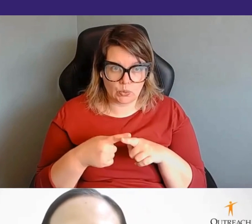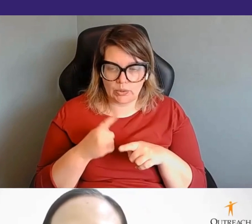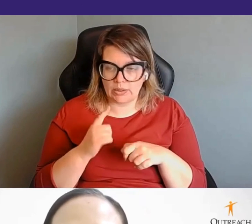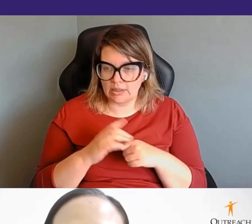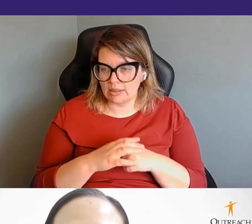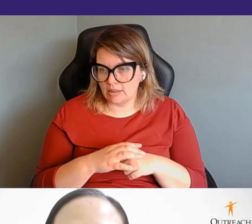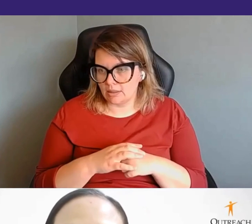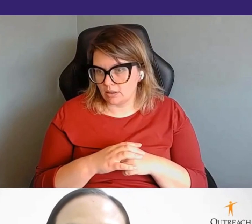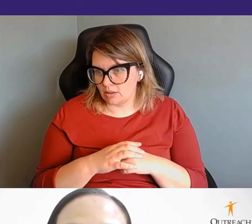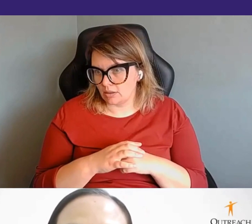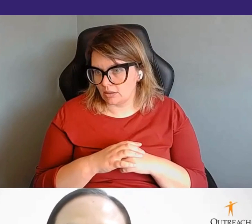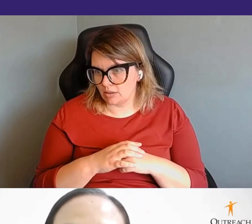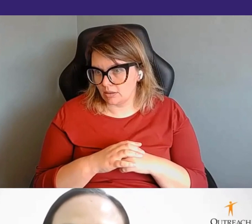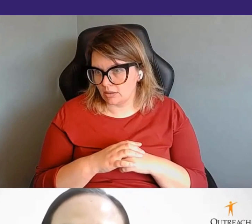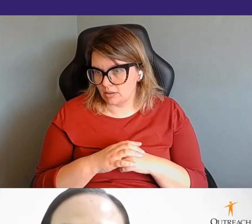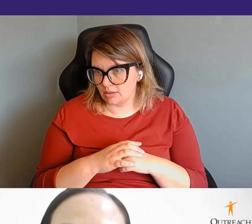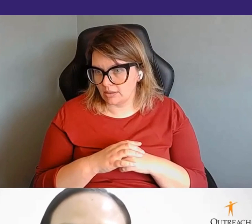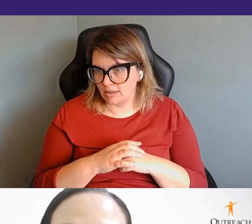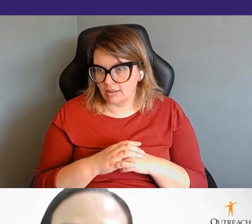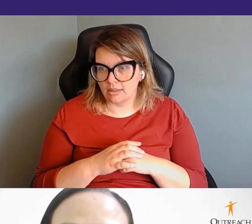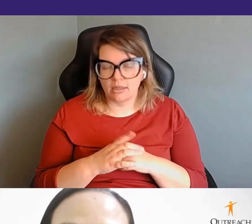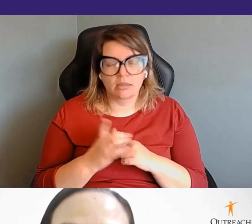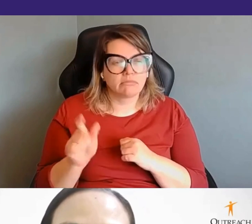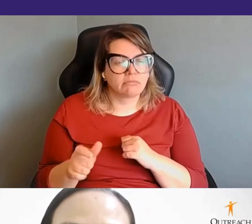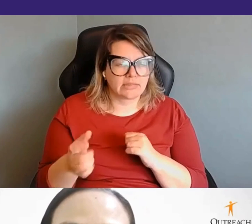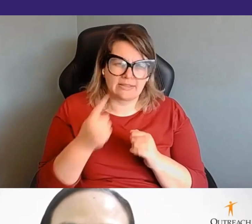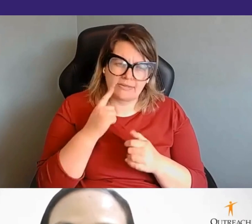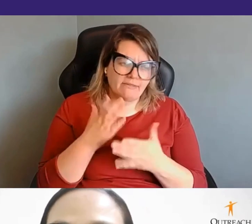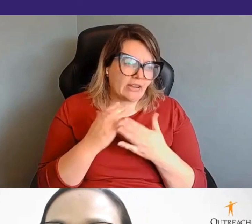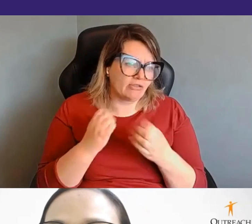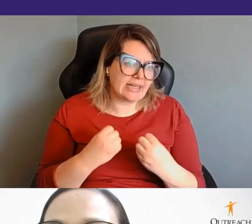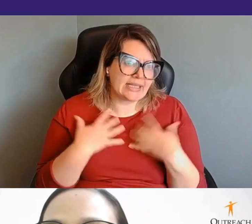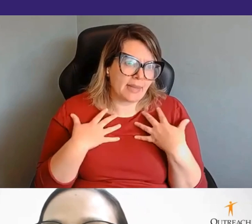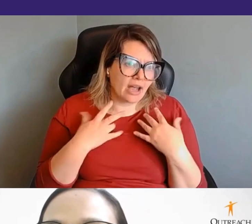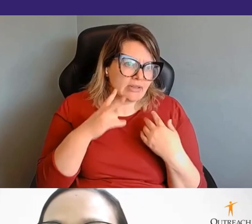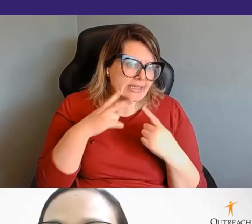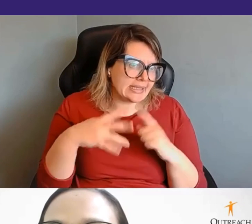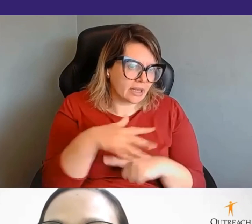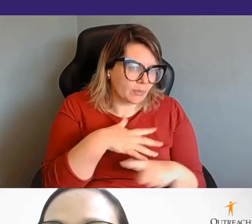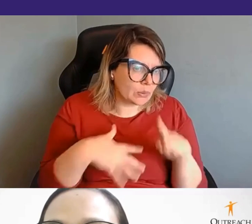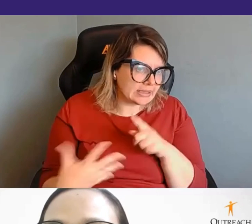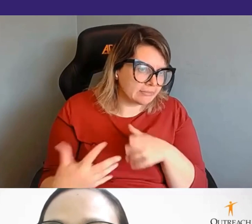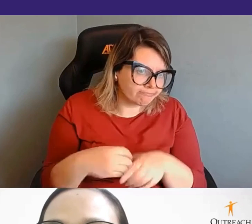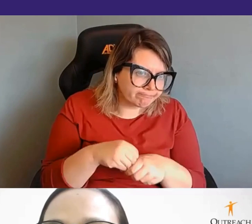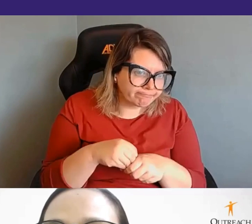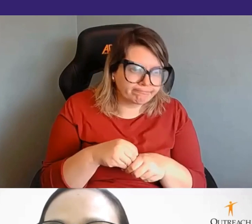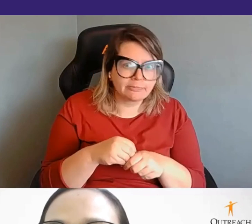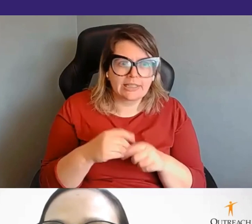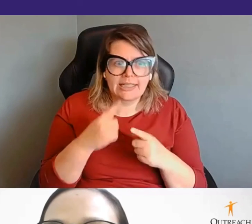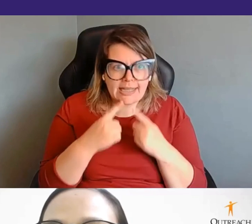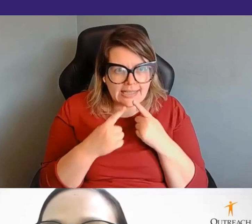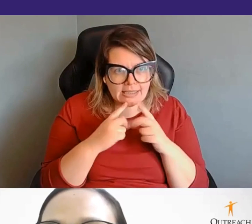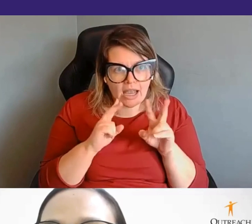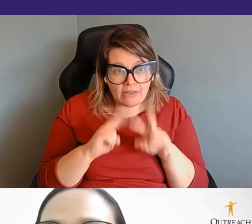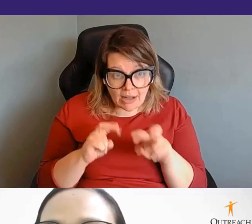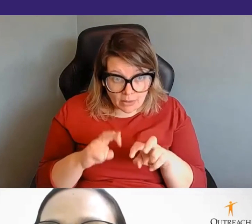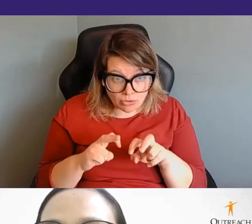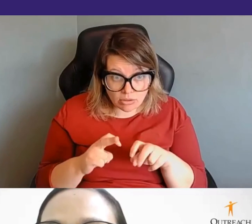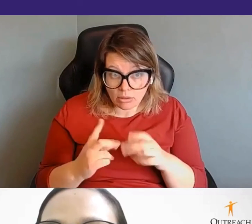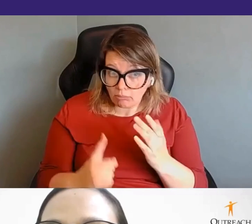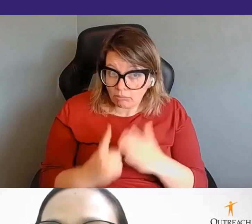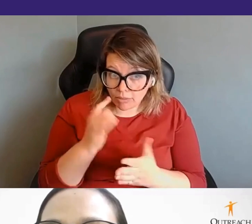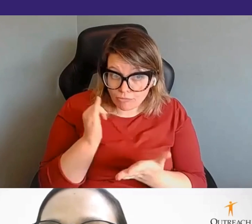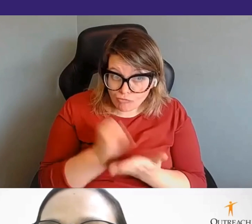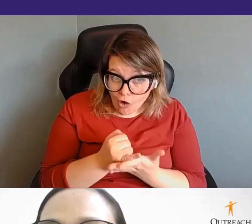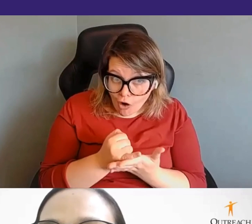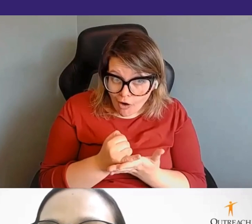question. It's very inspiring to see how communities are engaging in evaluation and data collection. Does it ever go wrong? And how